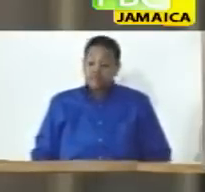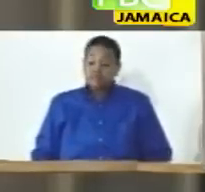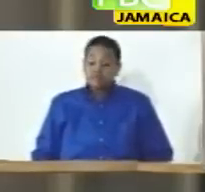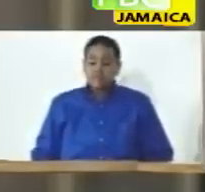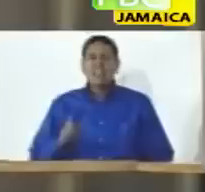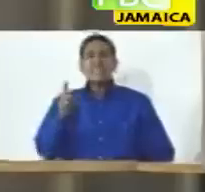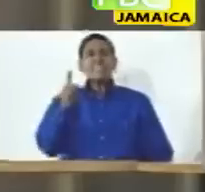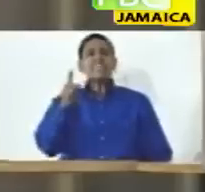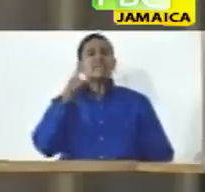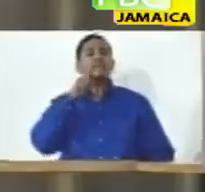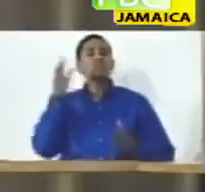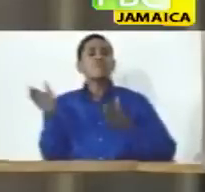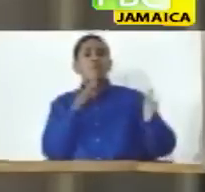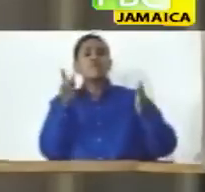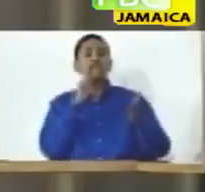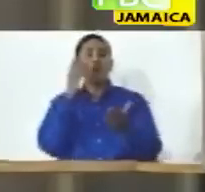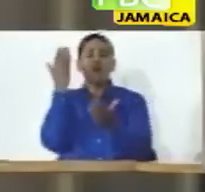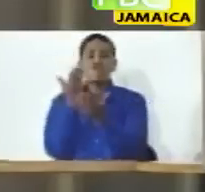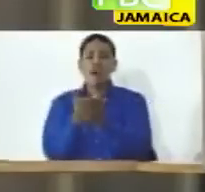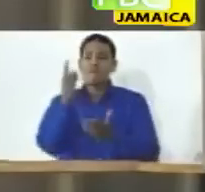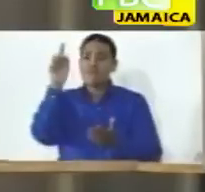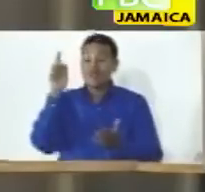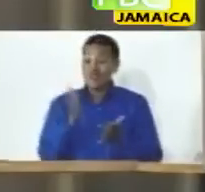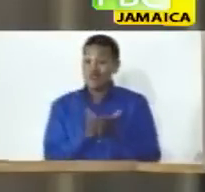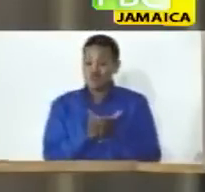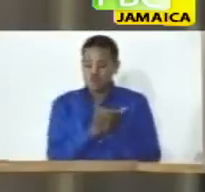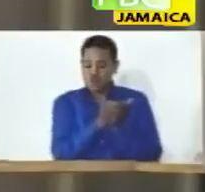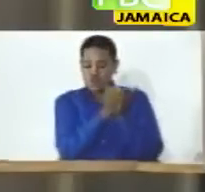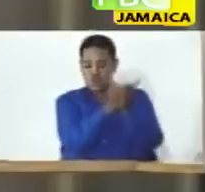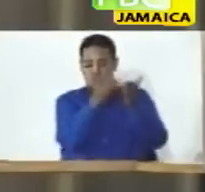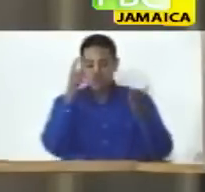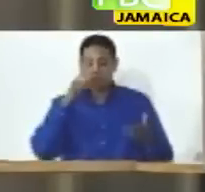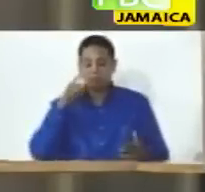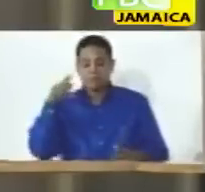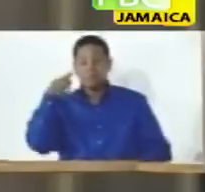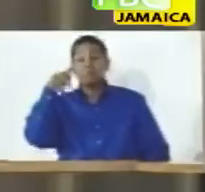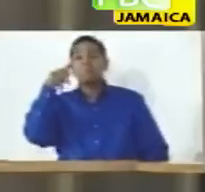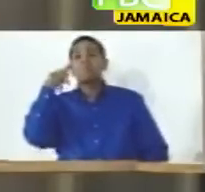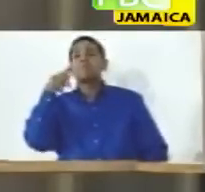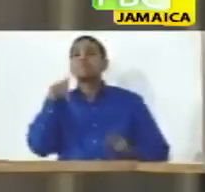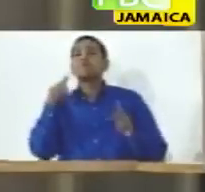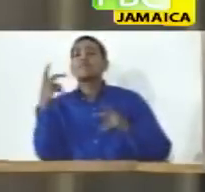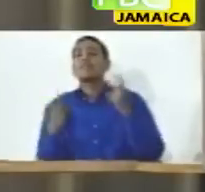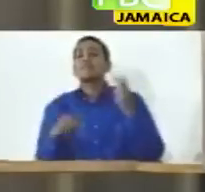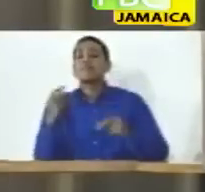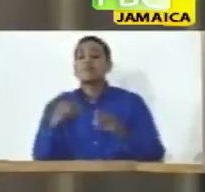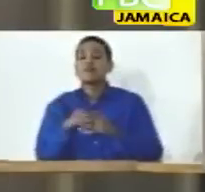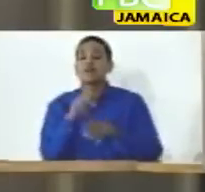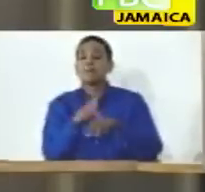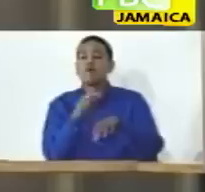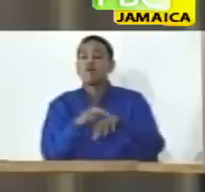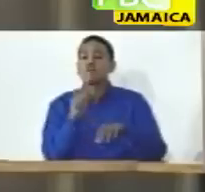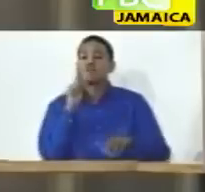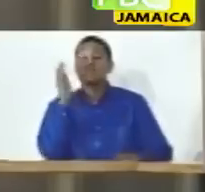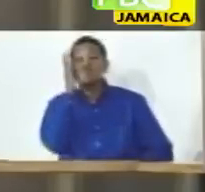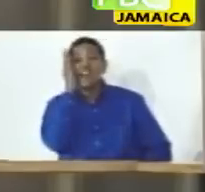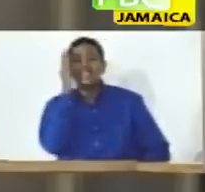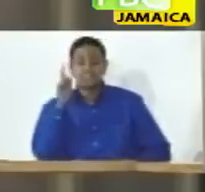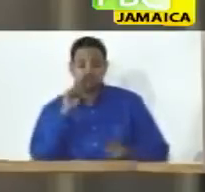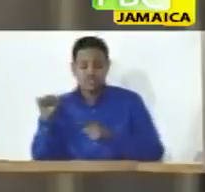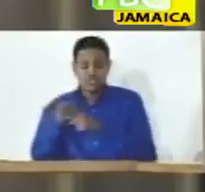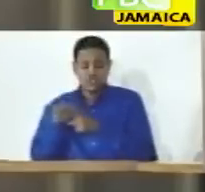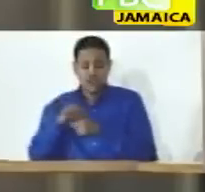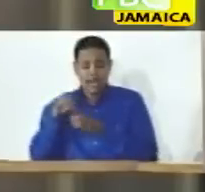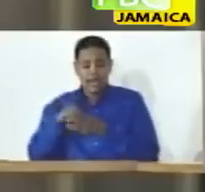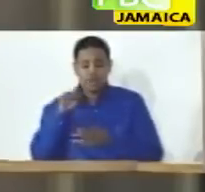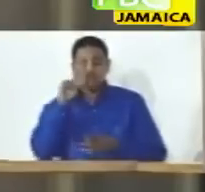In preparation for the arrival of cruise ship passengers in Port Royal, residents were trained in order